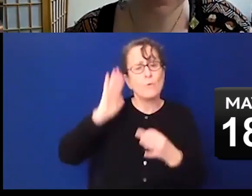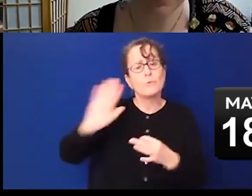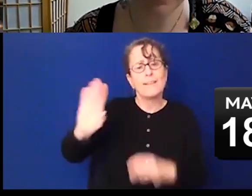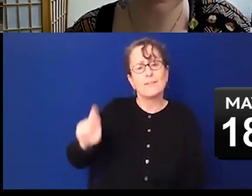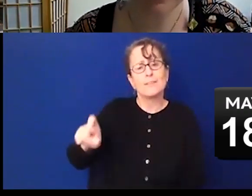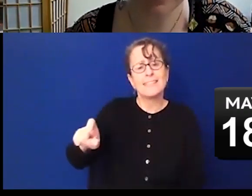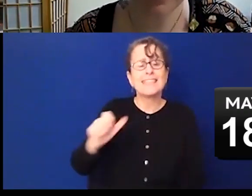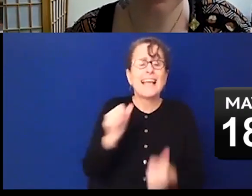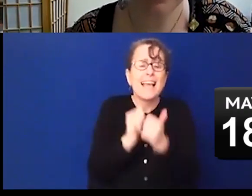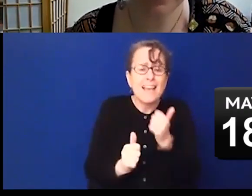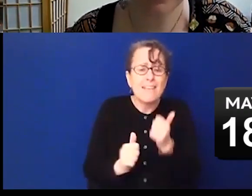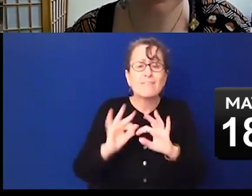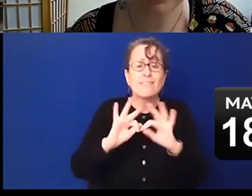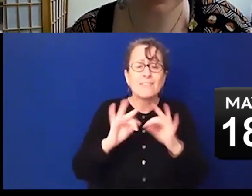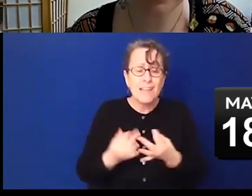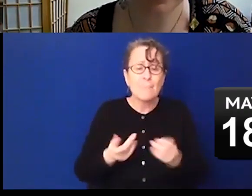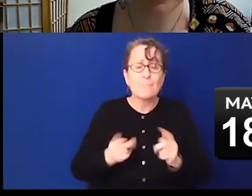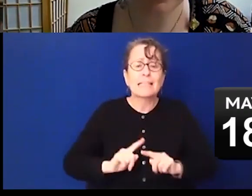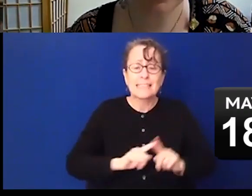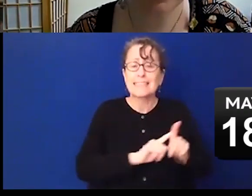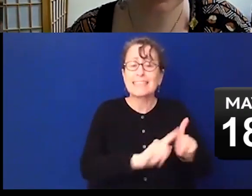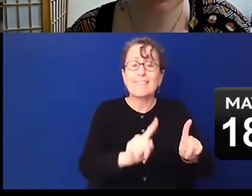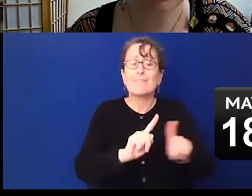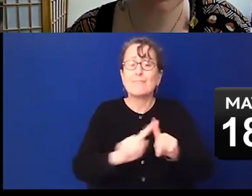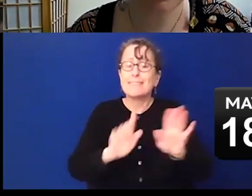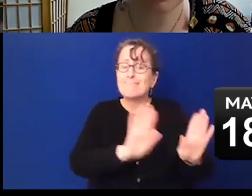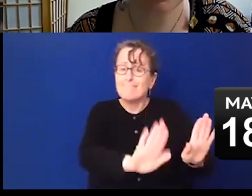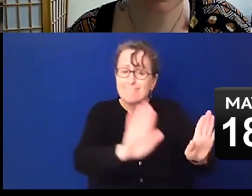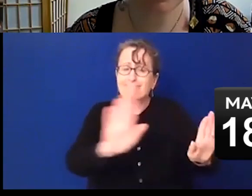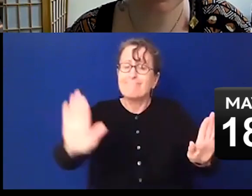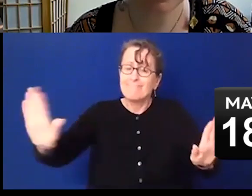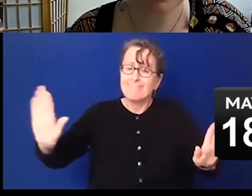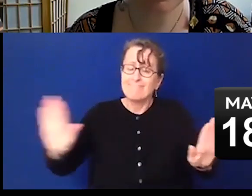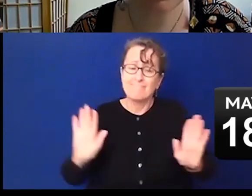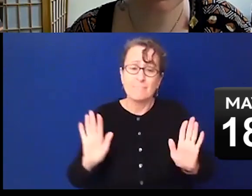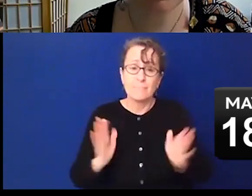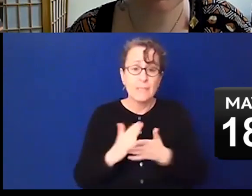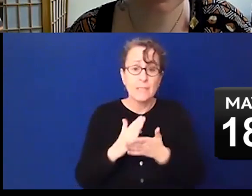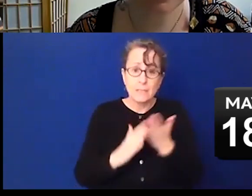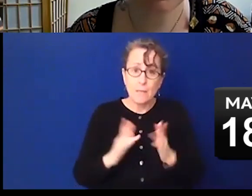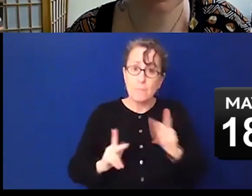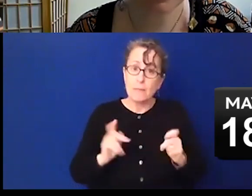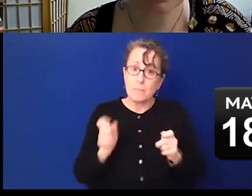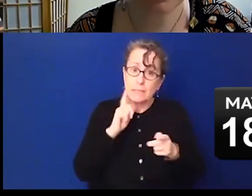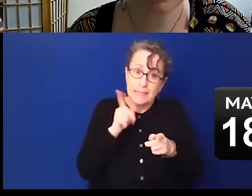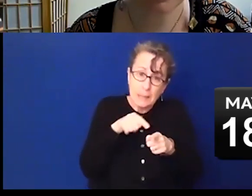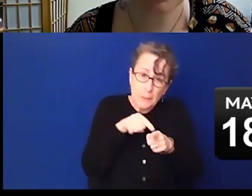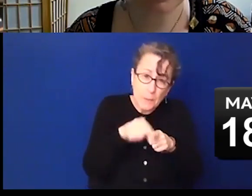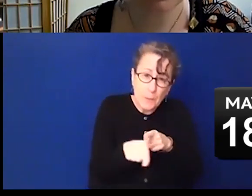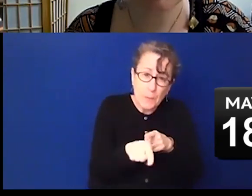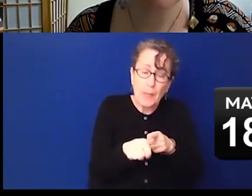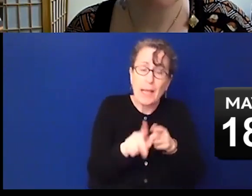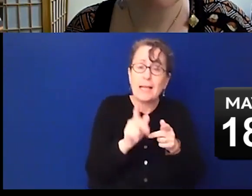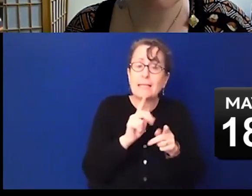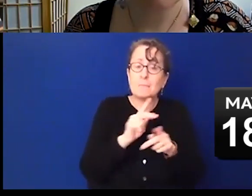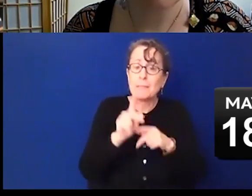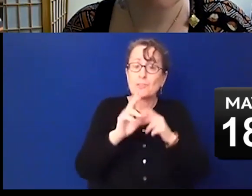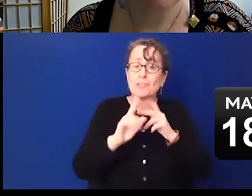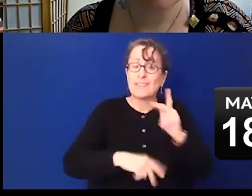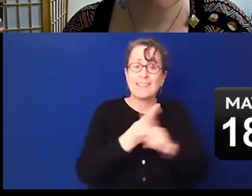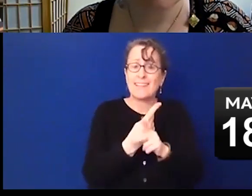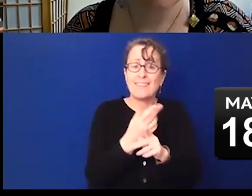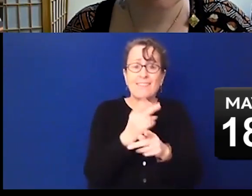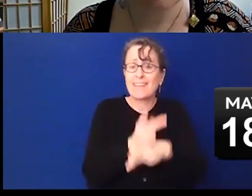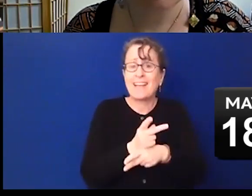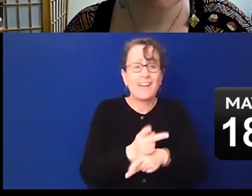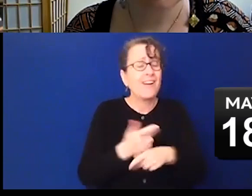Some families have, you know, people who need very specialist care, and I don't want to like impose some